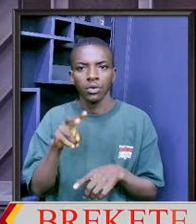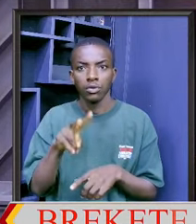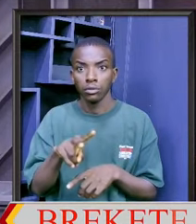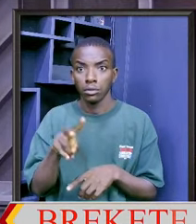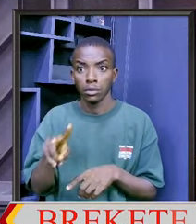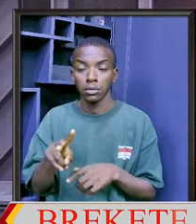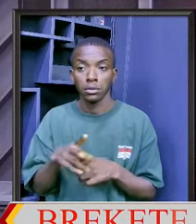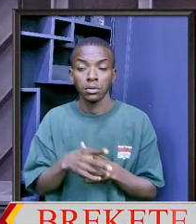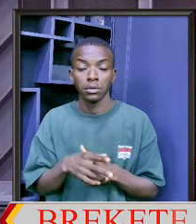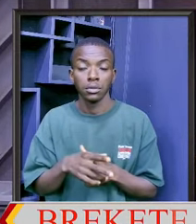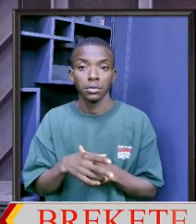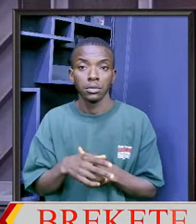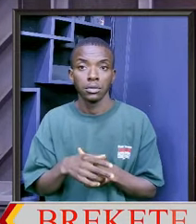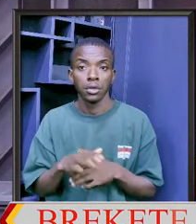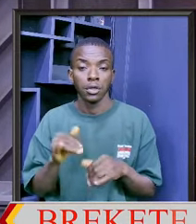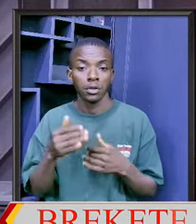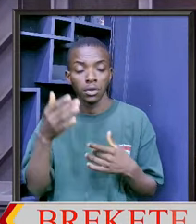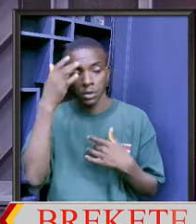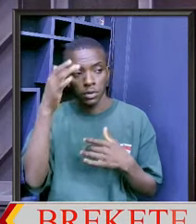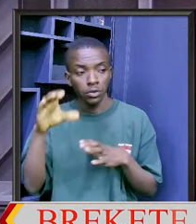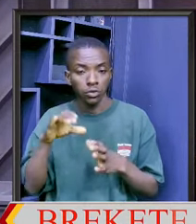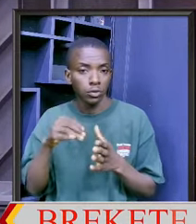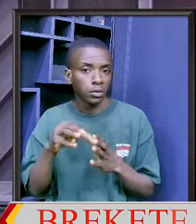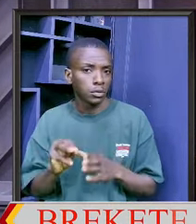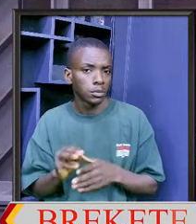22 years. How the sickness they do?